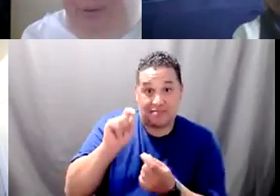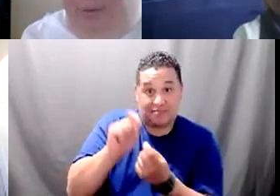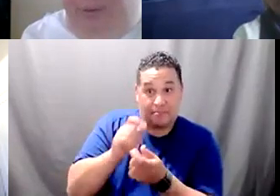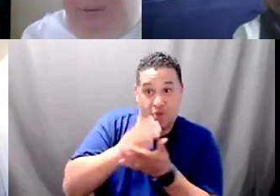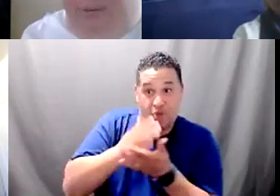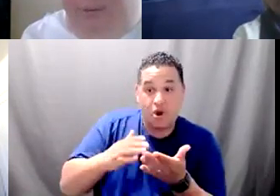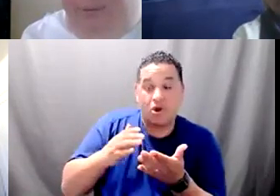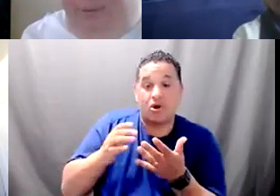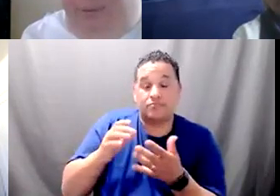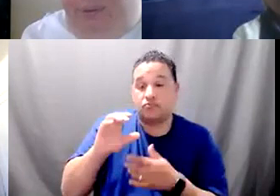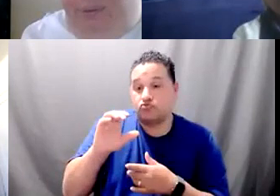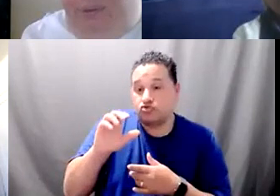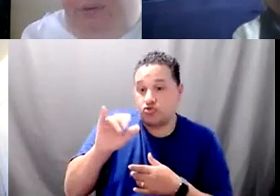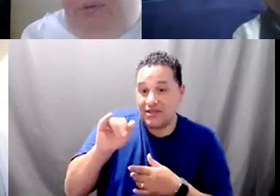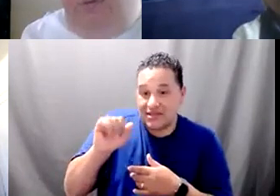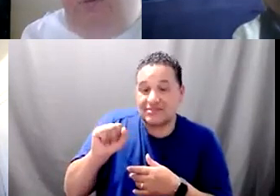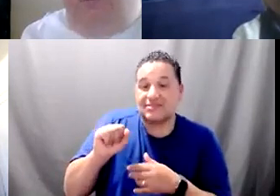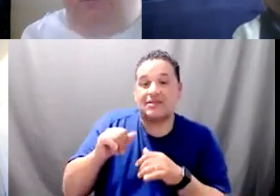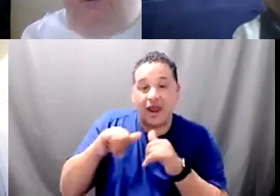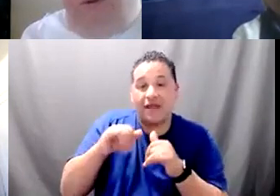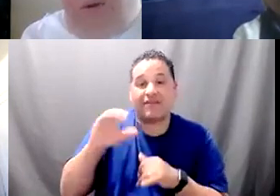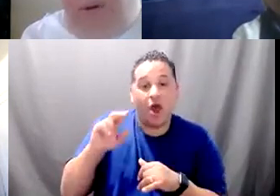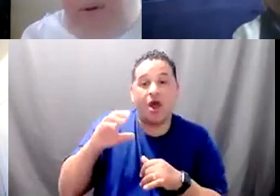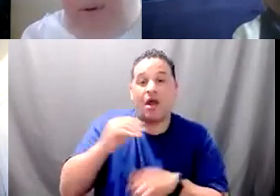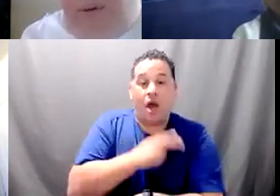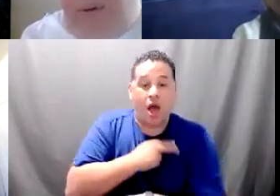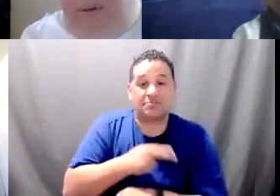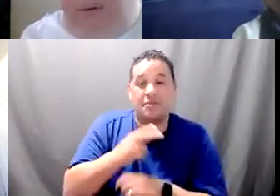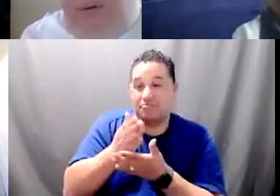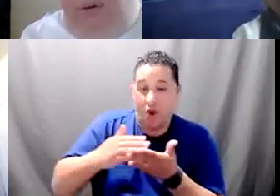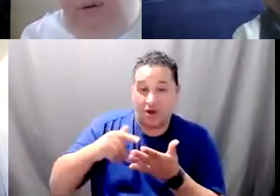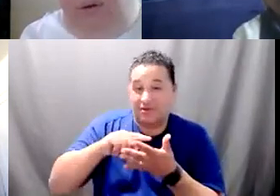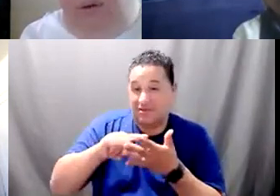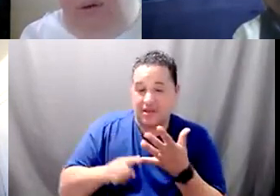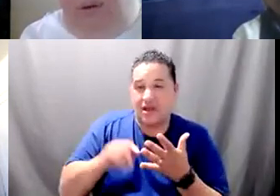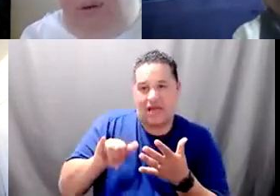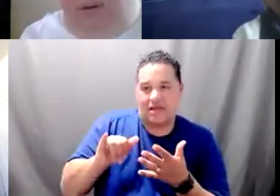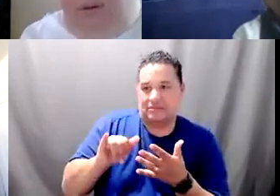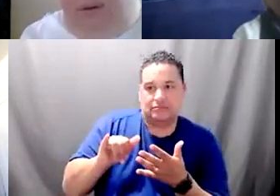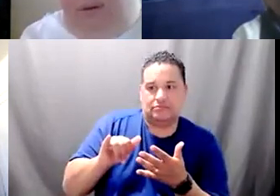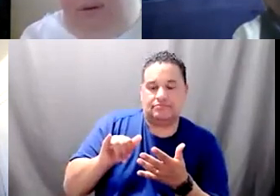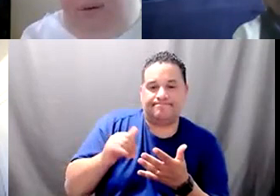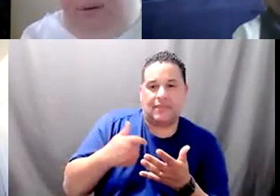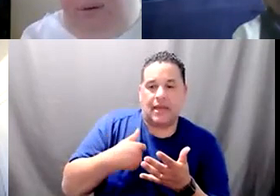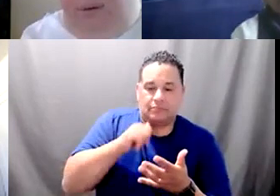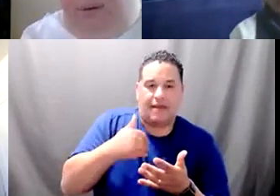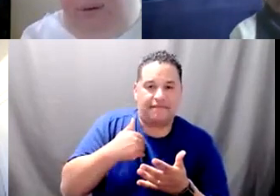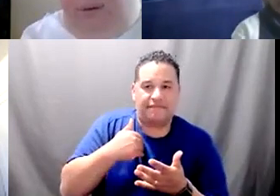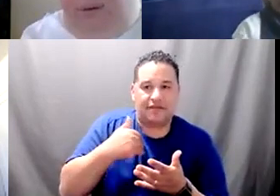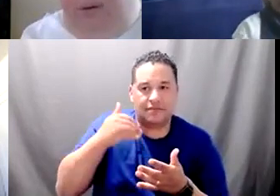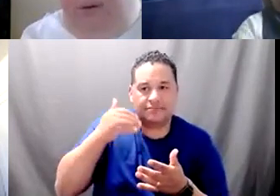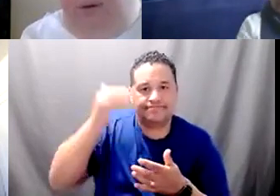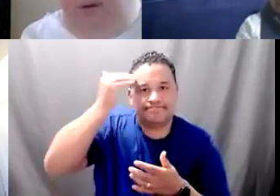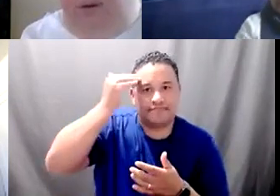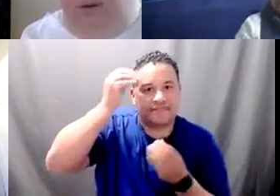standards of care and hospital pieces, and that is not a thing that I really insight to. But again, I